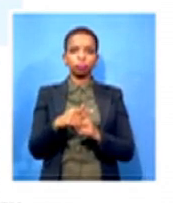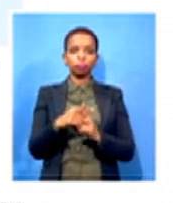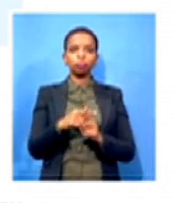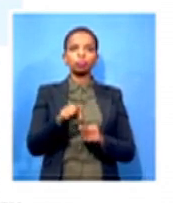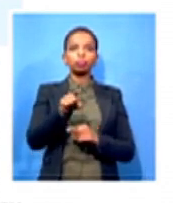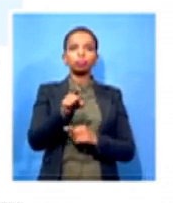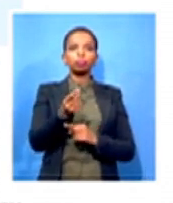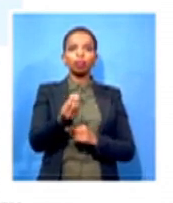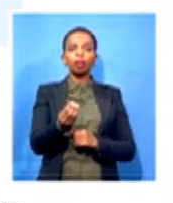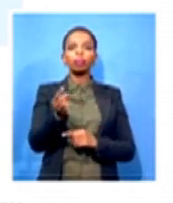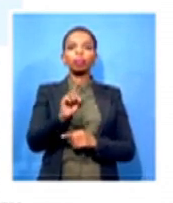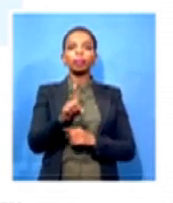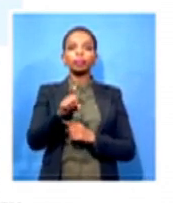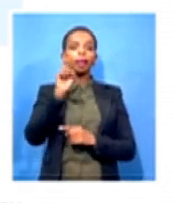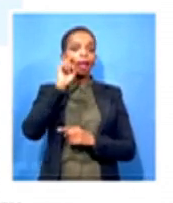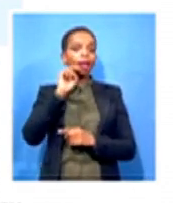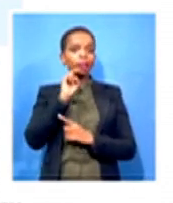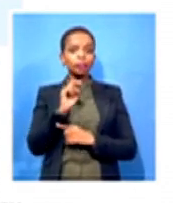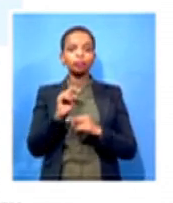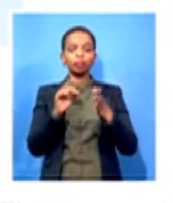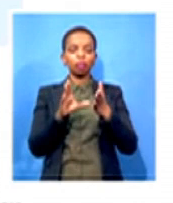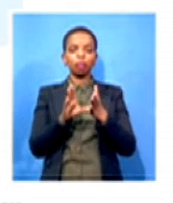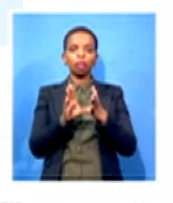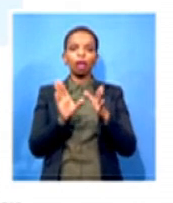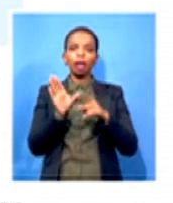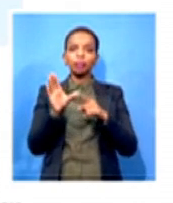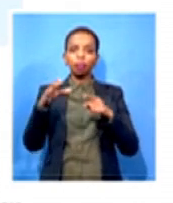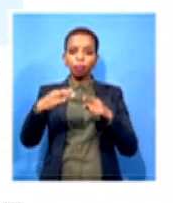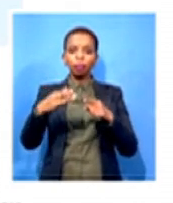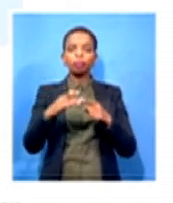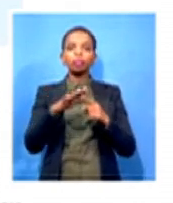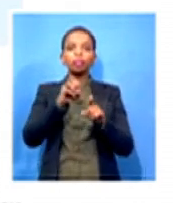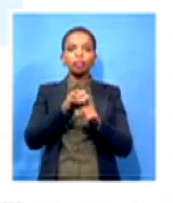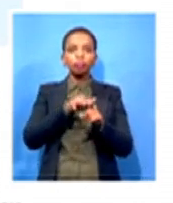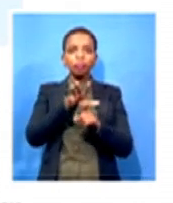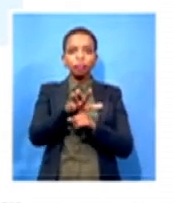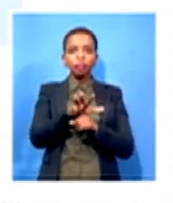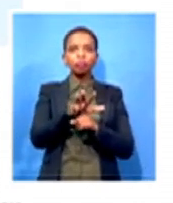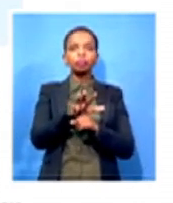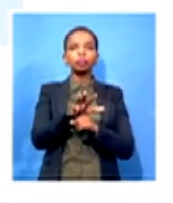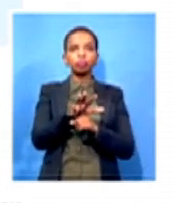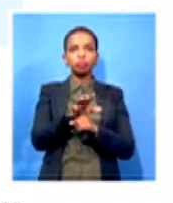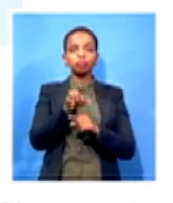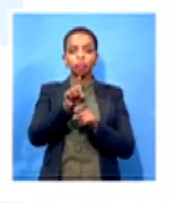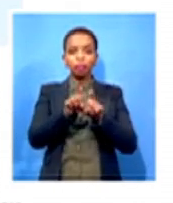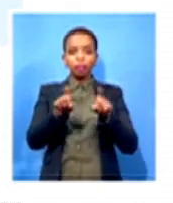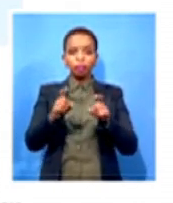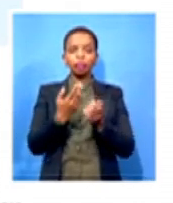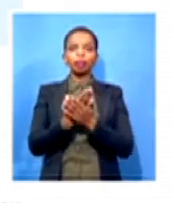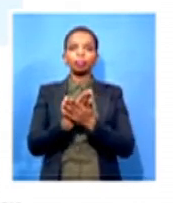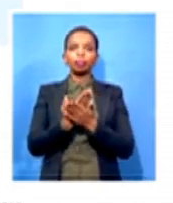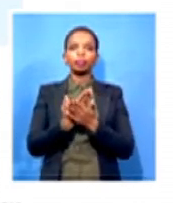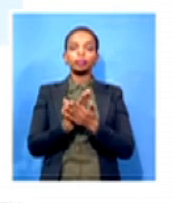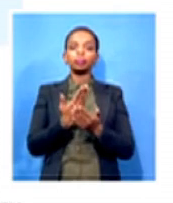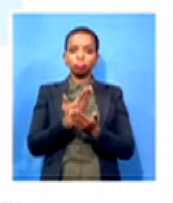of the infection, again suggesting that the susceptibility might increase with